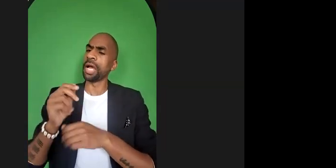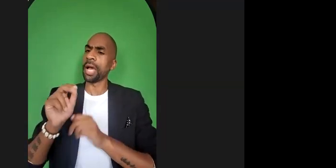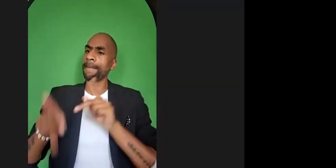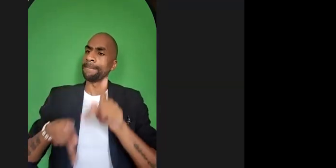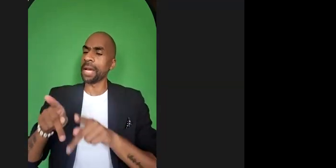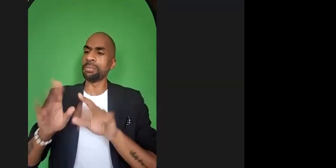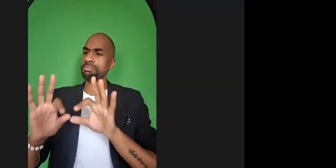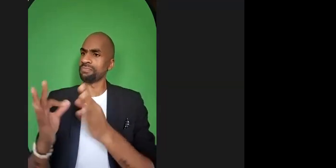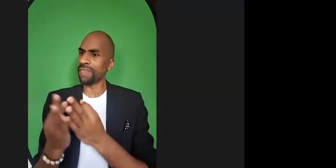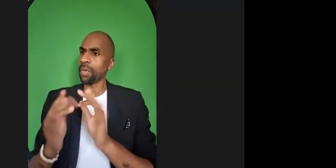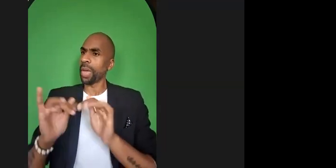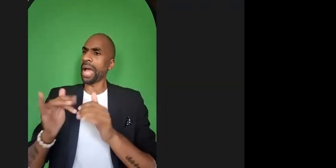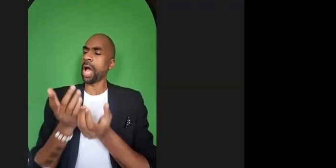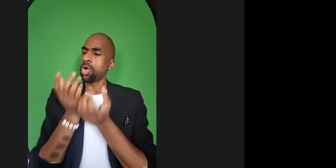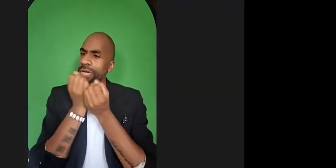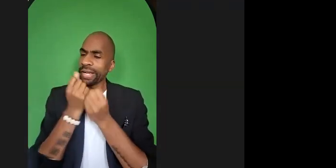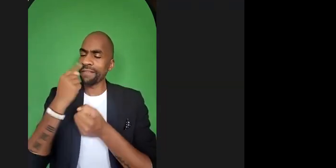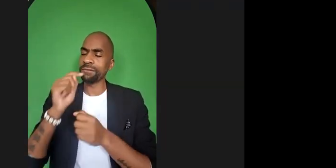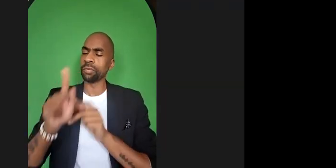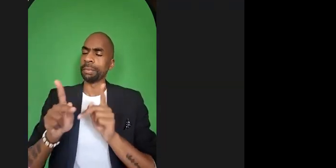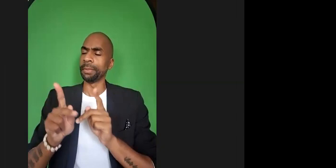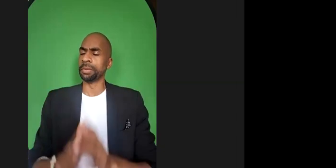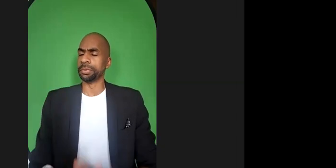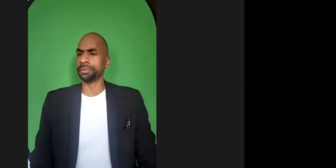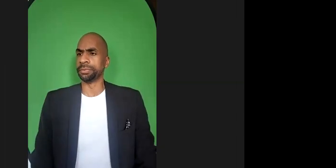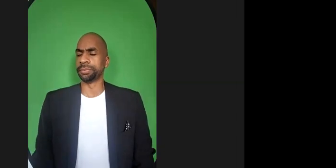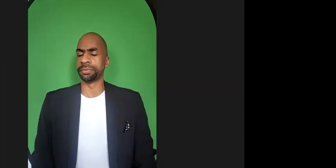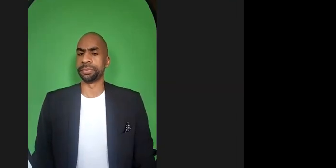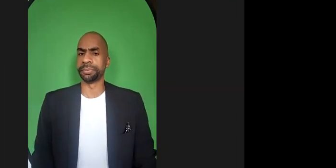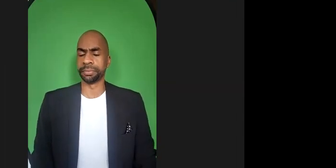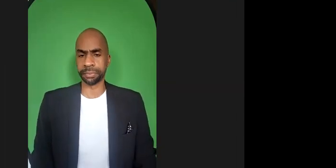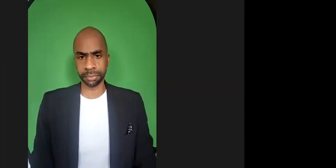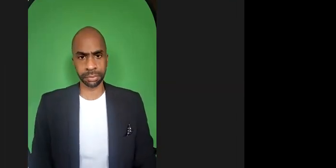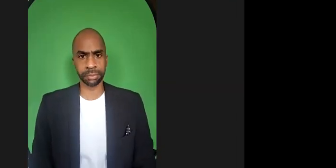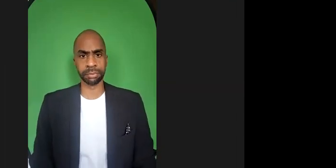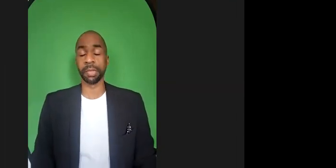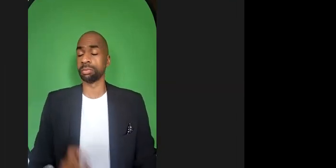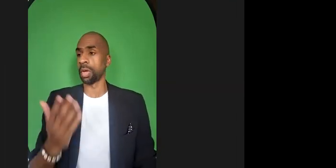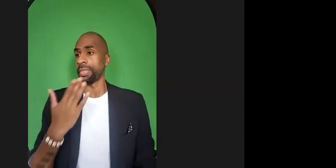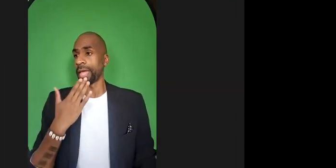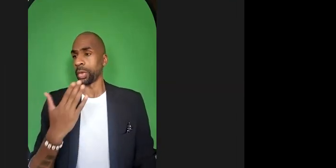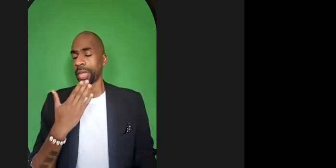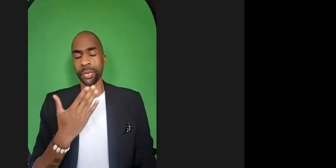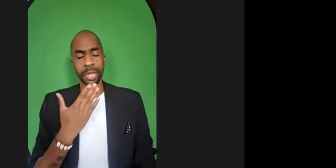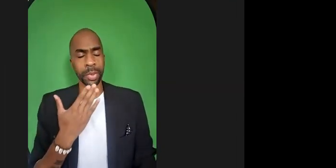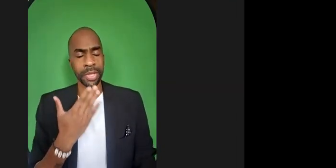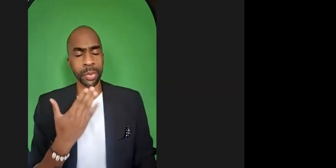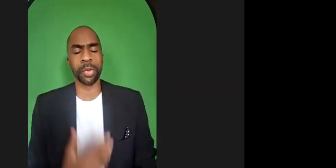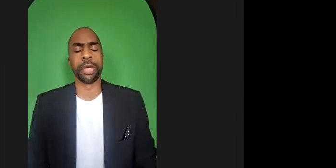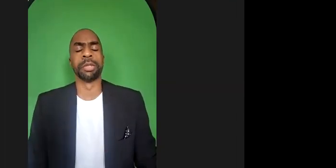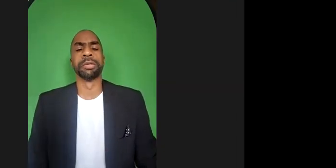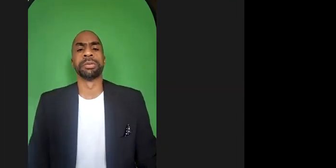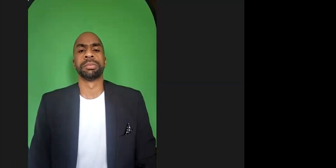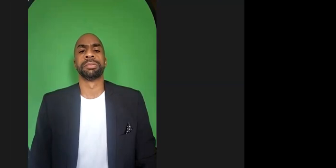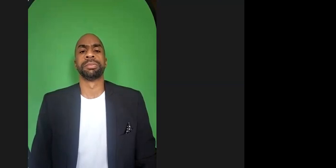how to care for their loved one if that does develop. Yeah, so boy, thank you. That was thorough. And you know,